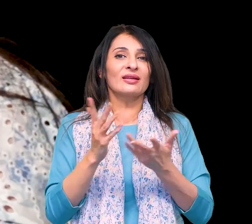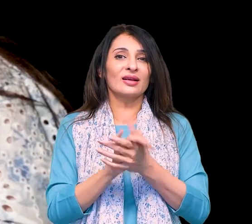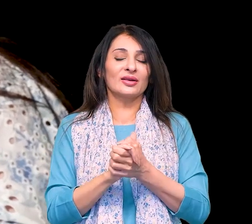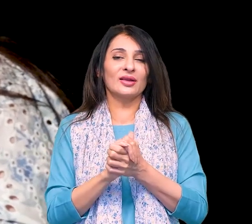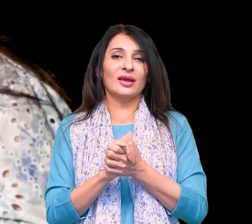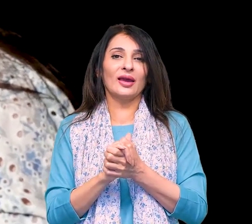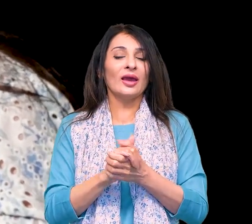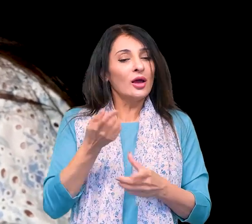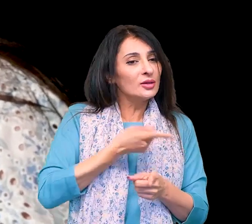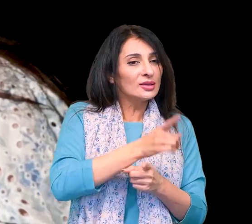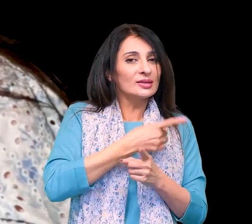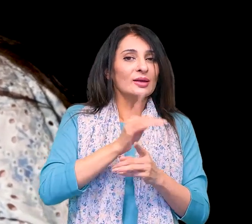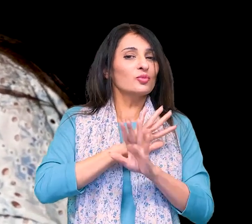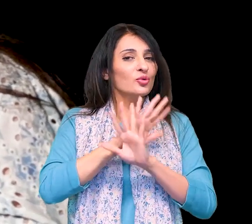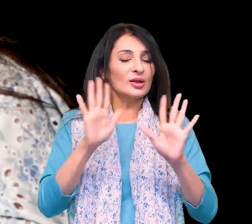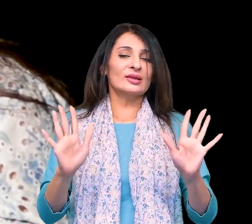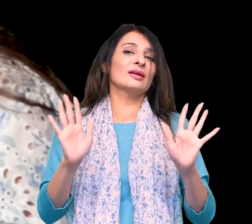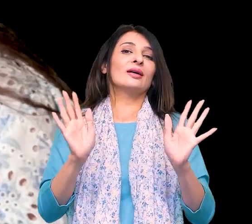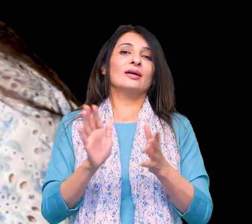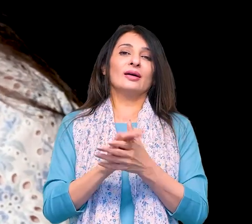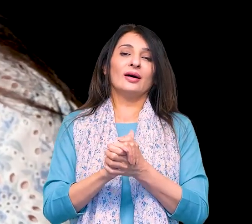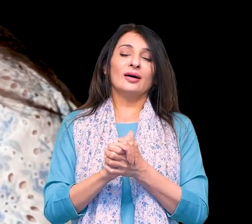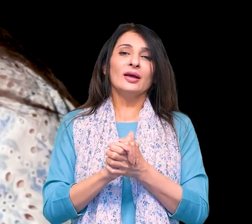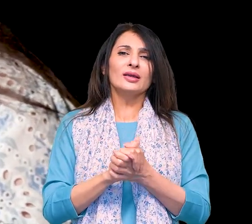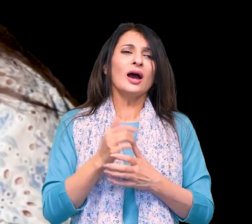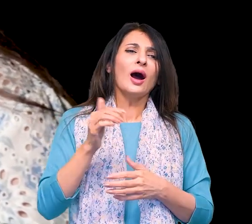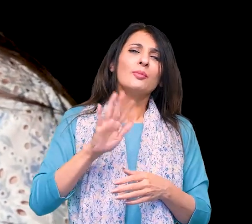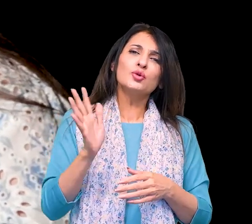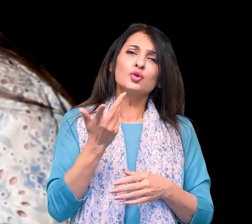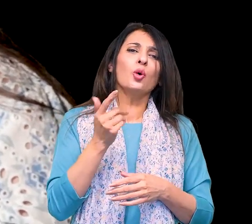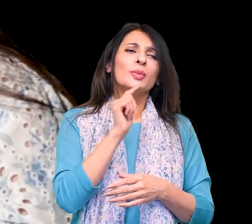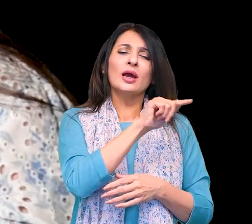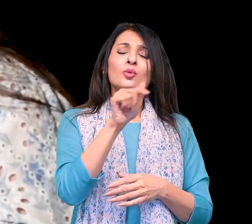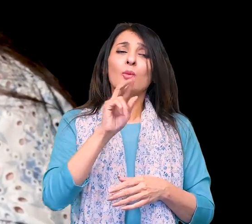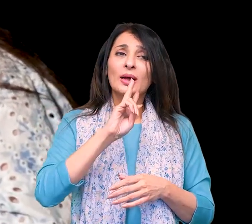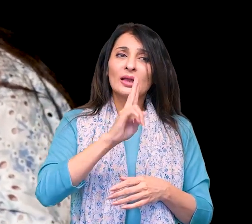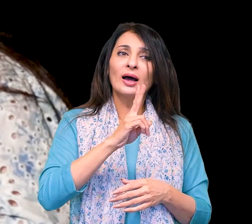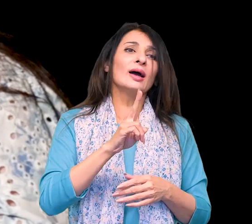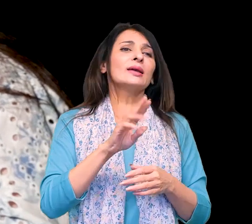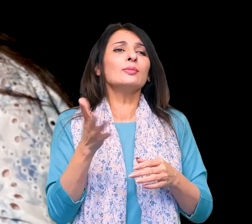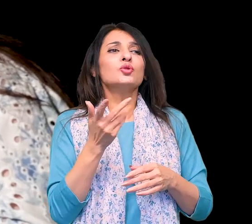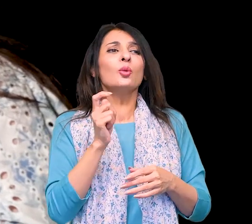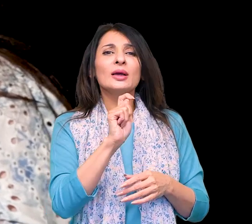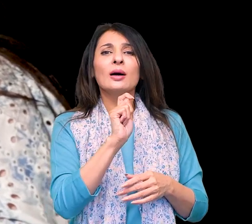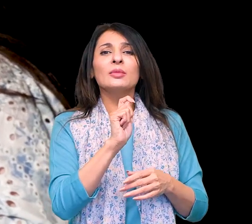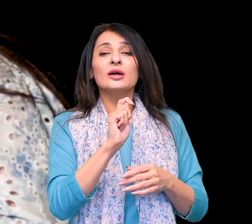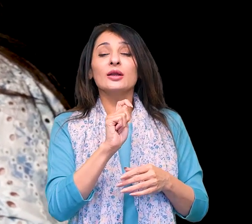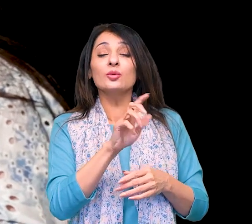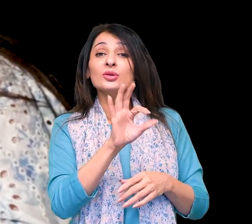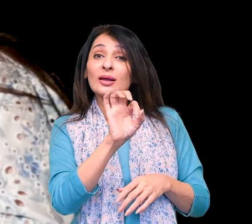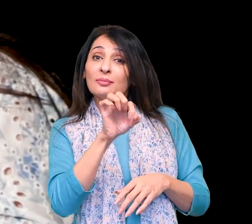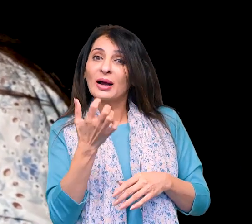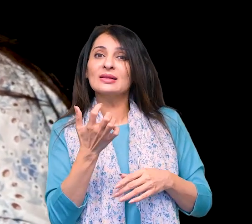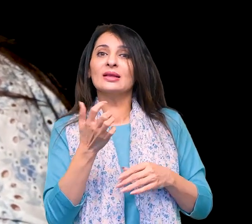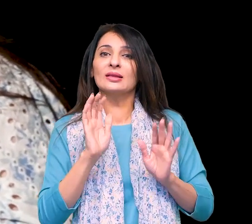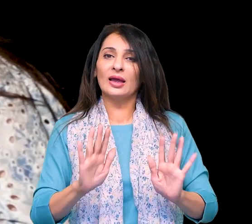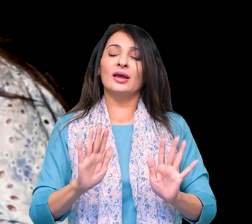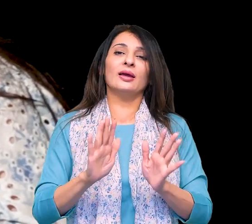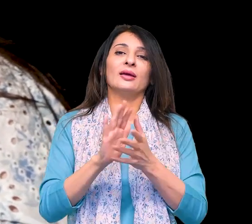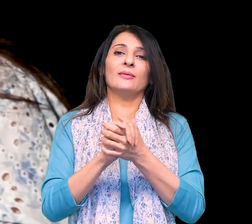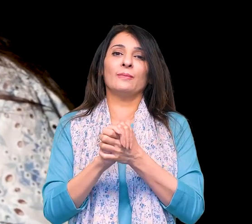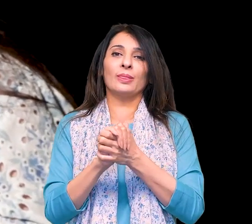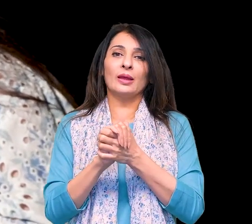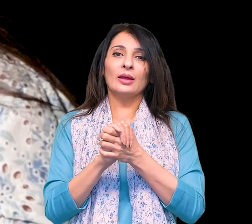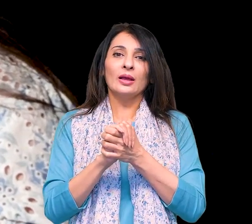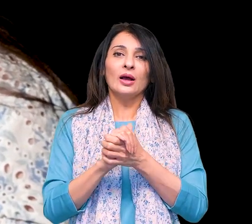about how their lives were changed or how at a certain point in their life, having Scaryammi really transformed it. So I still remember